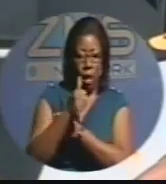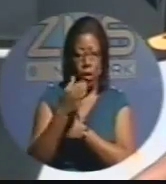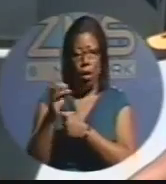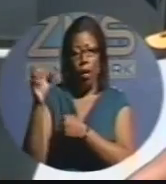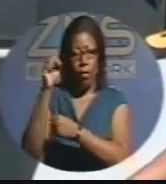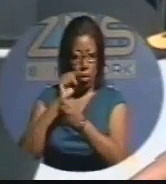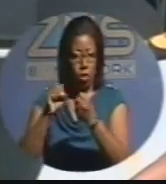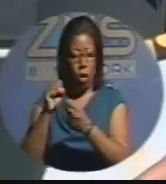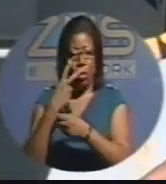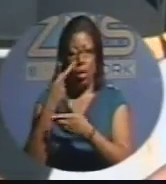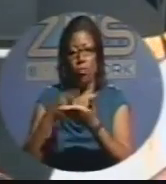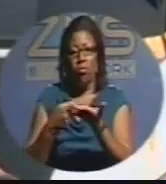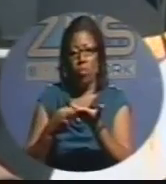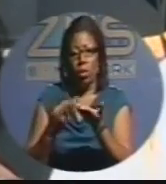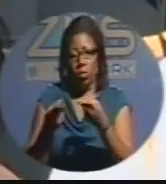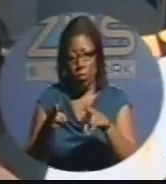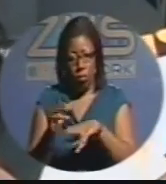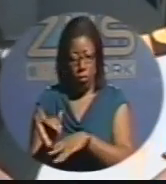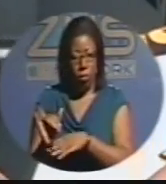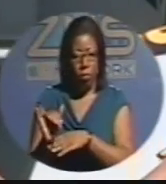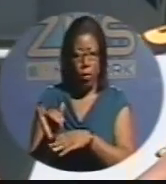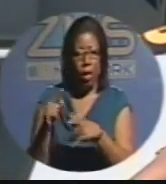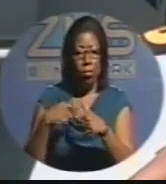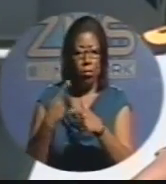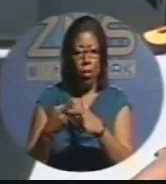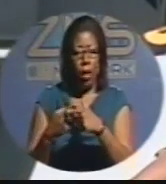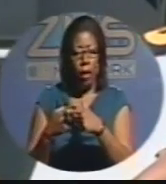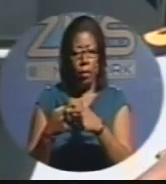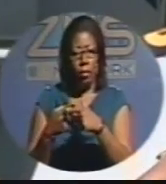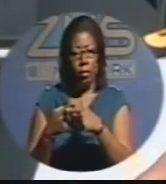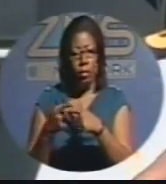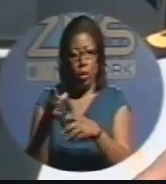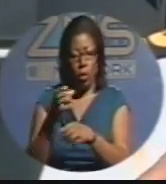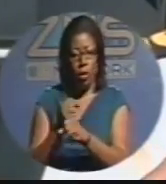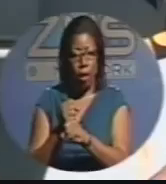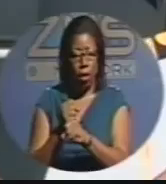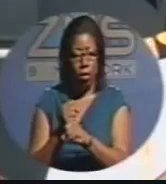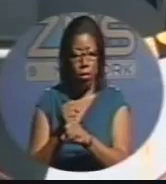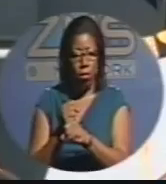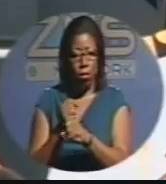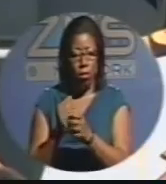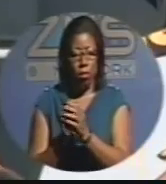advise us as to what's going on. And then afterwards, they will take a